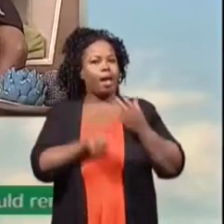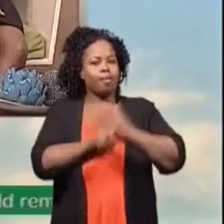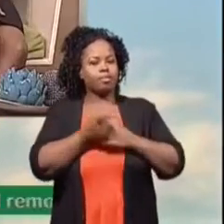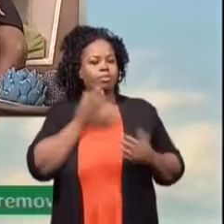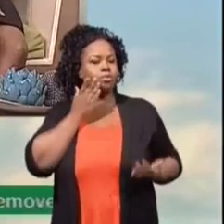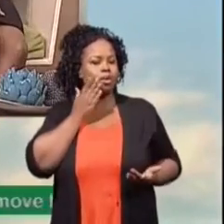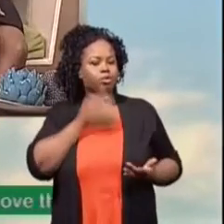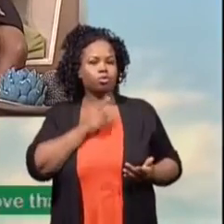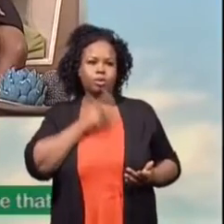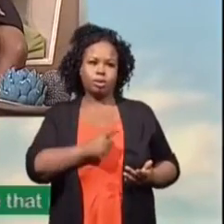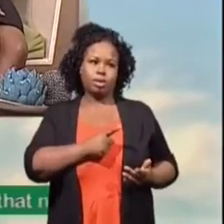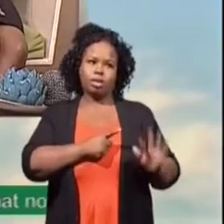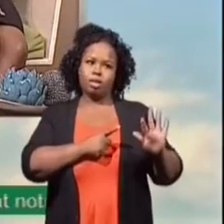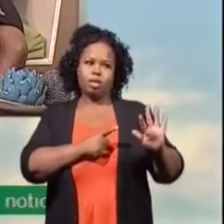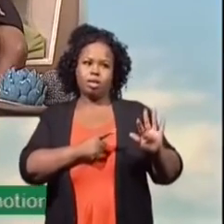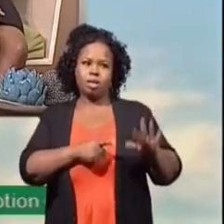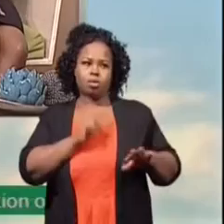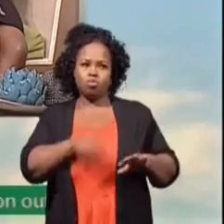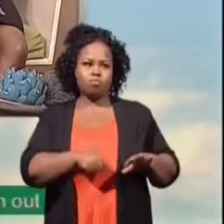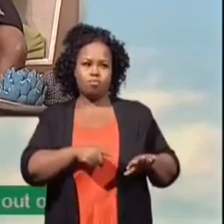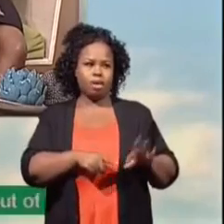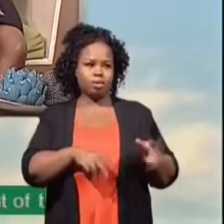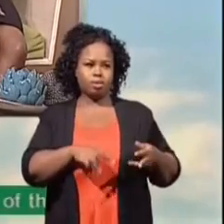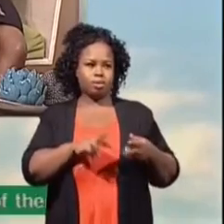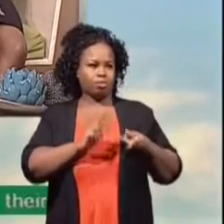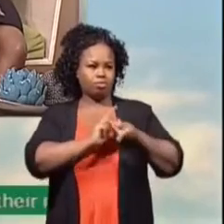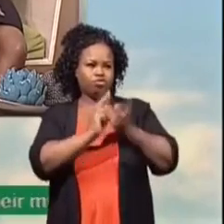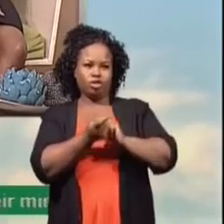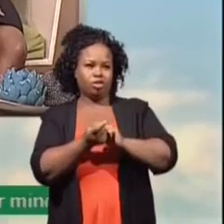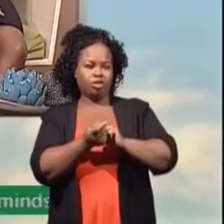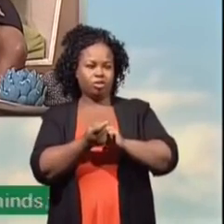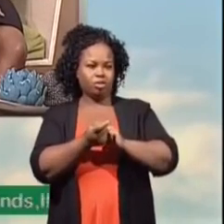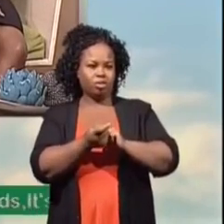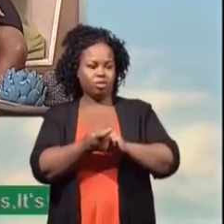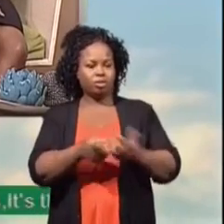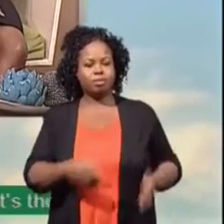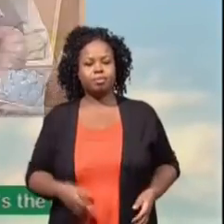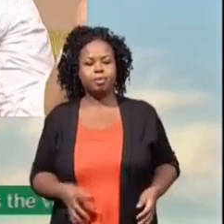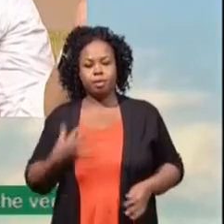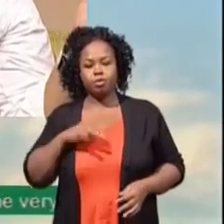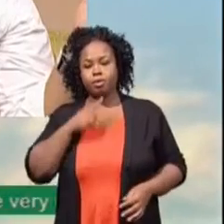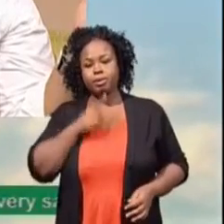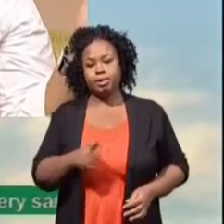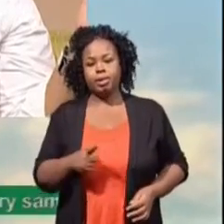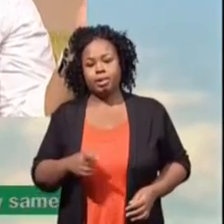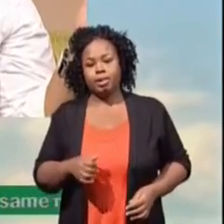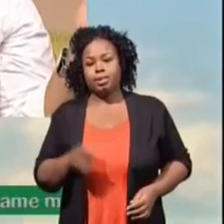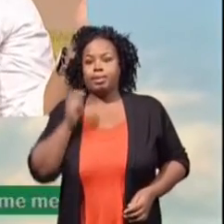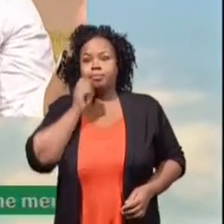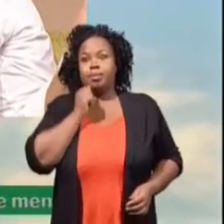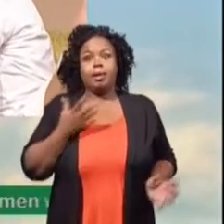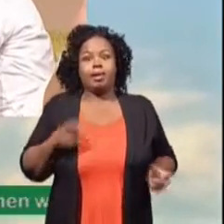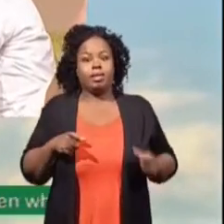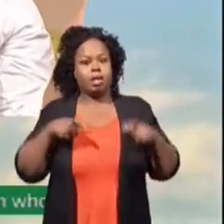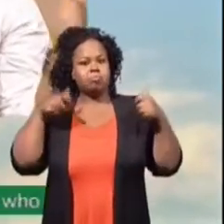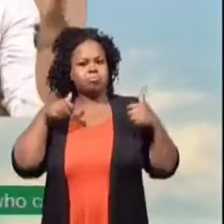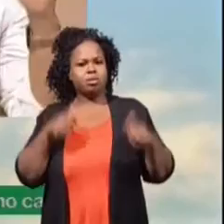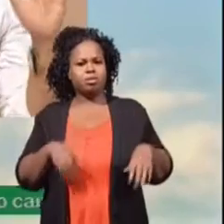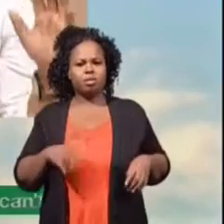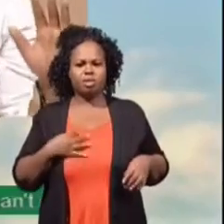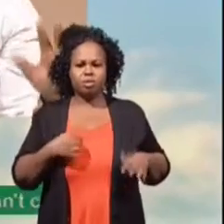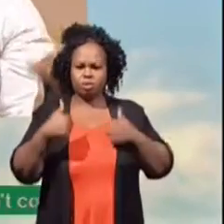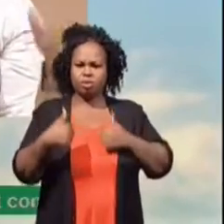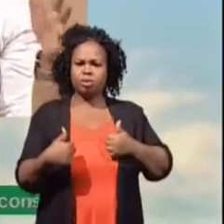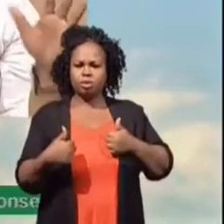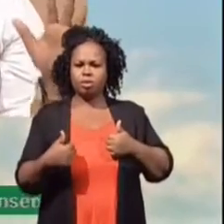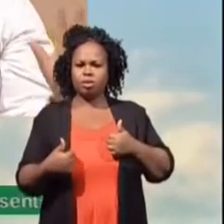shifts again, this I need to unlearn. Like, I'm not trying to paint this man as a superman, but he